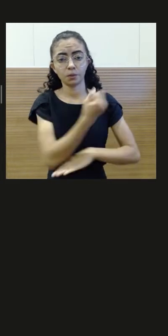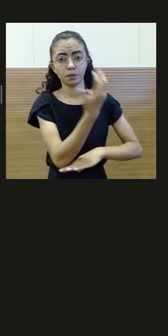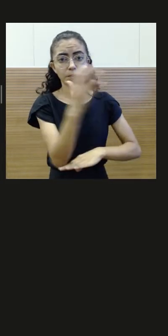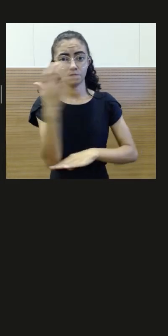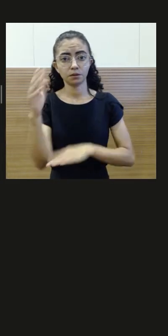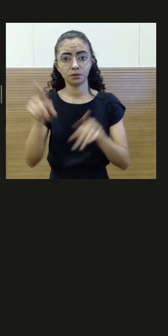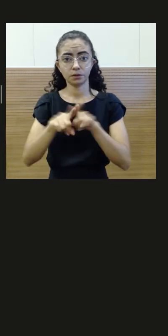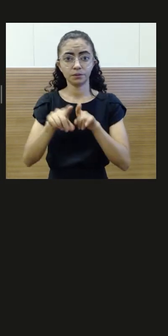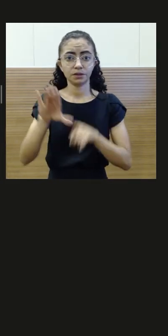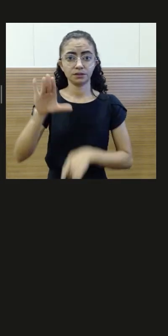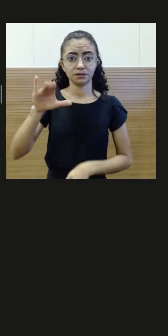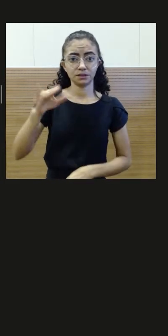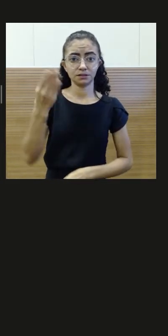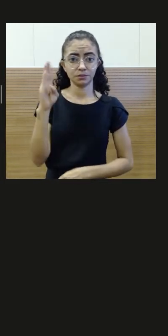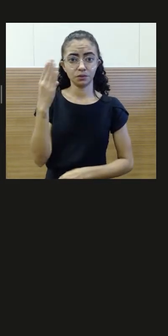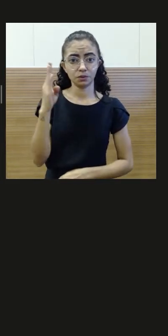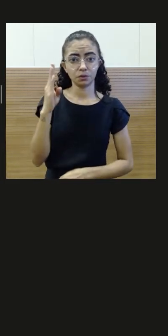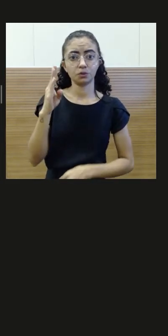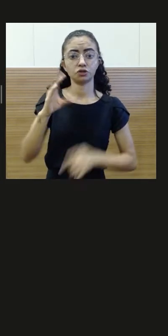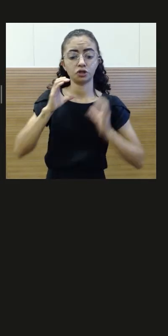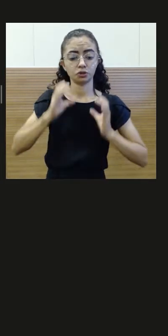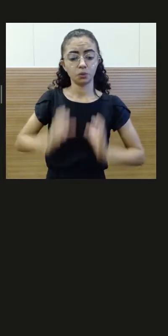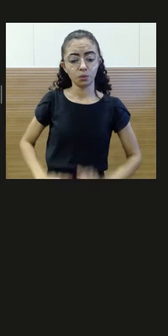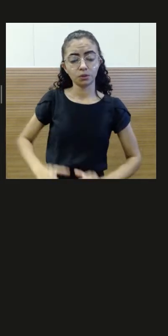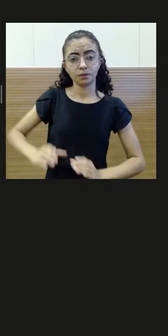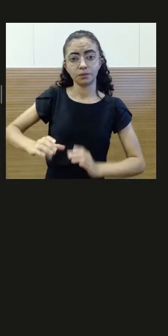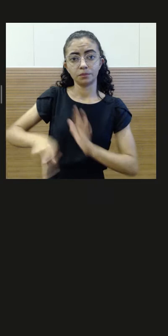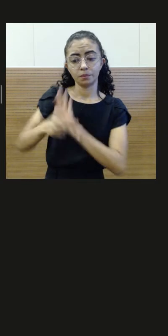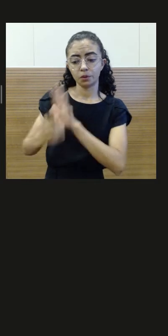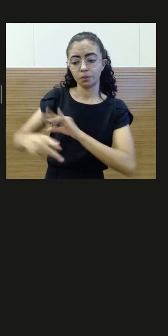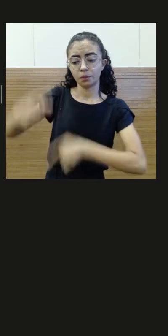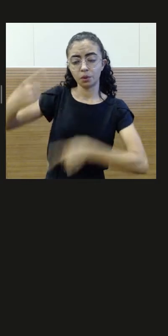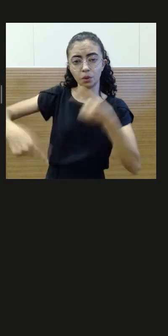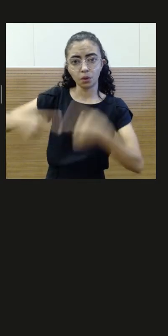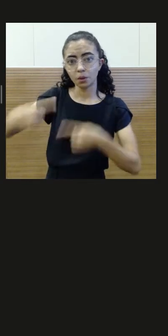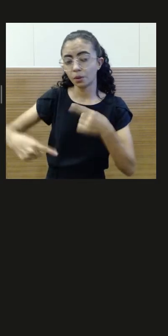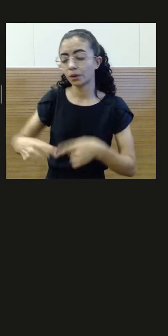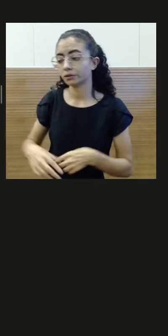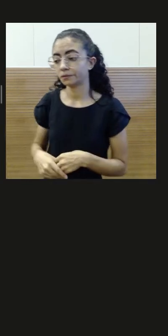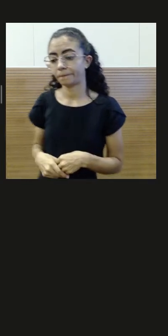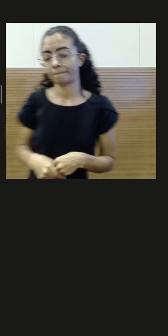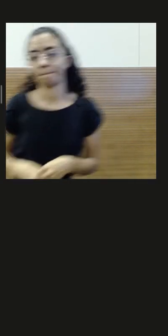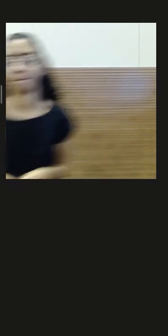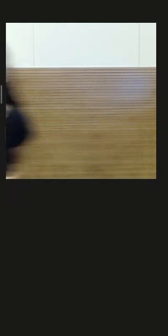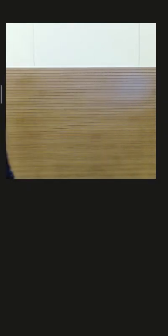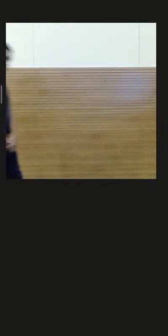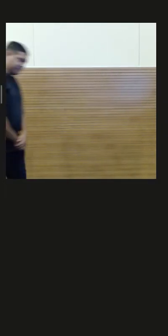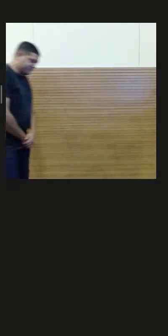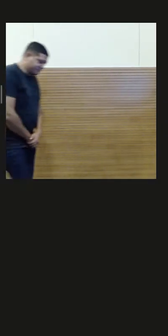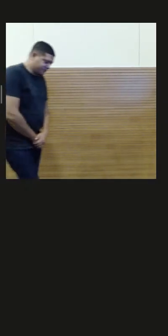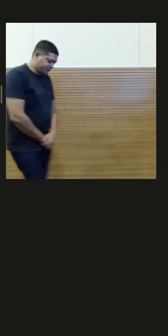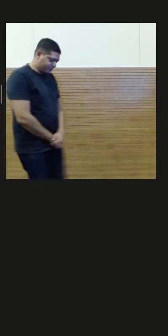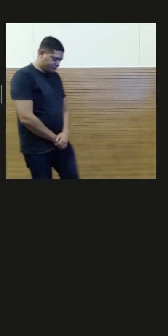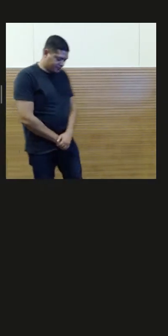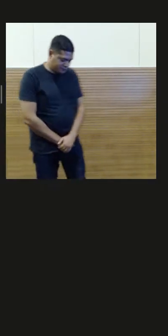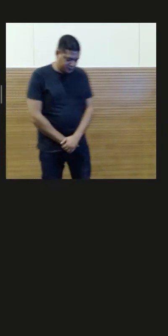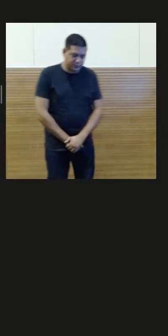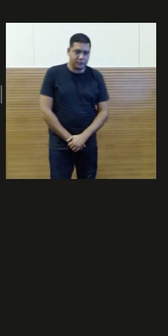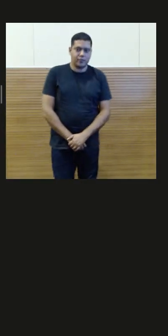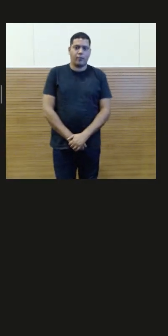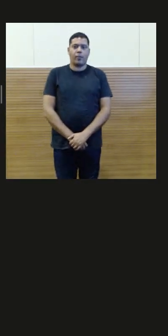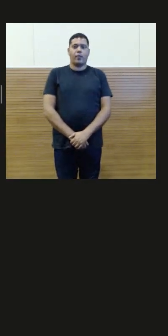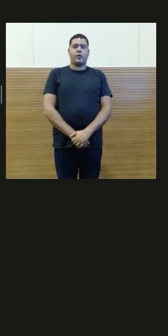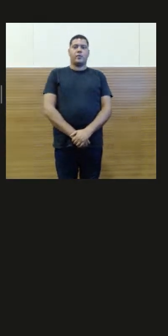added. This new concept makes nutrition science altogether more relevant, important, positive,